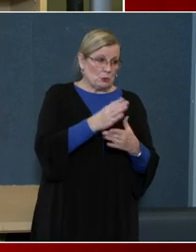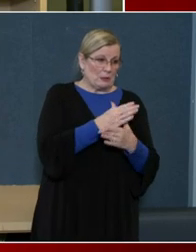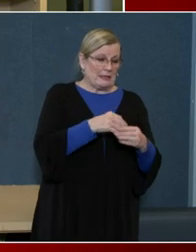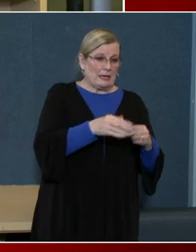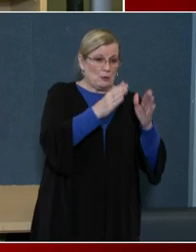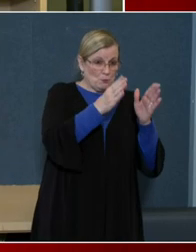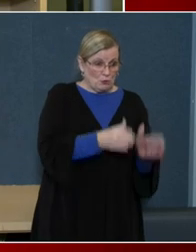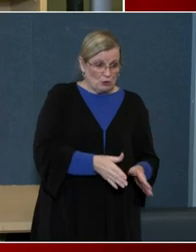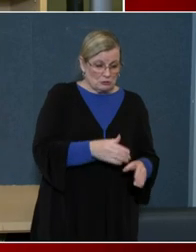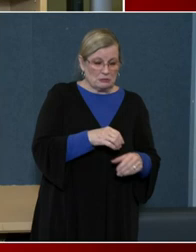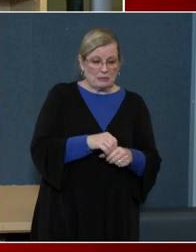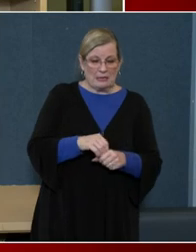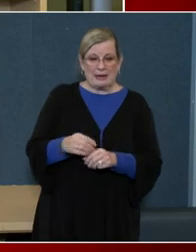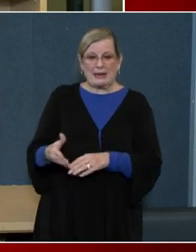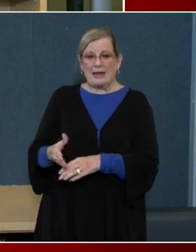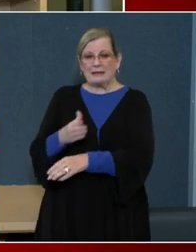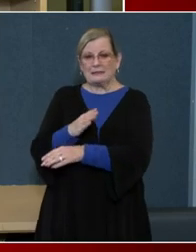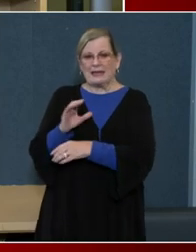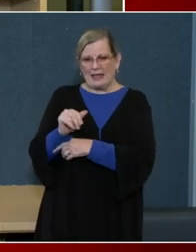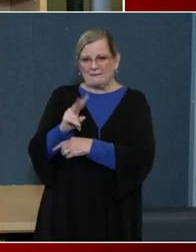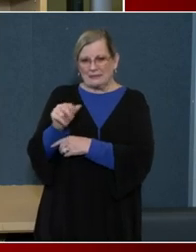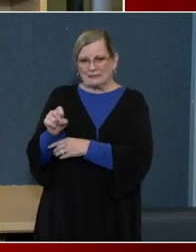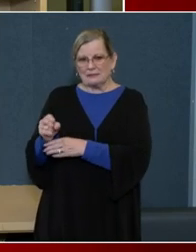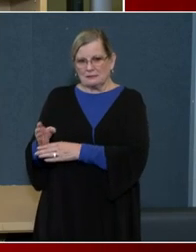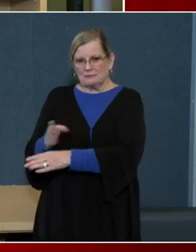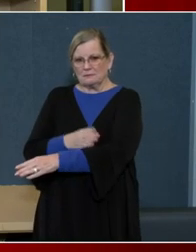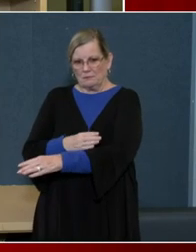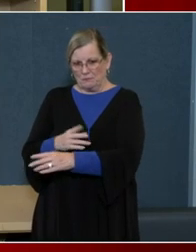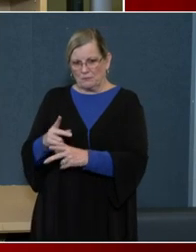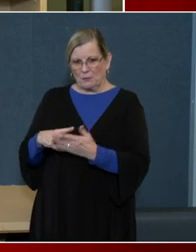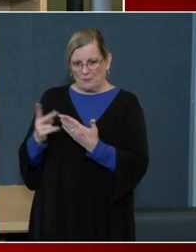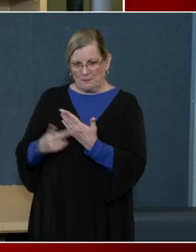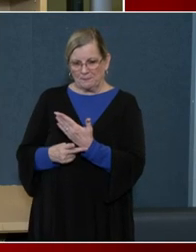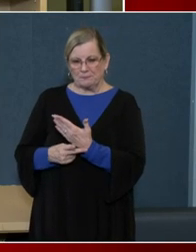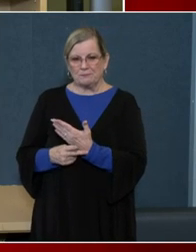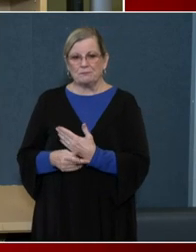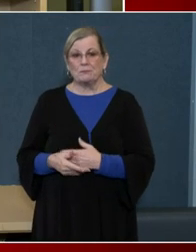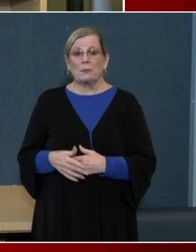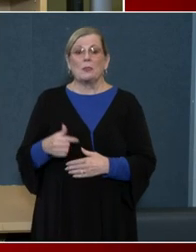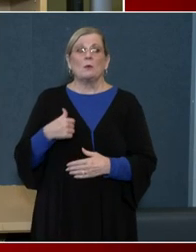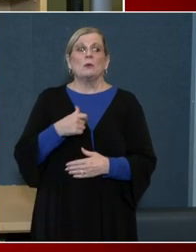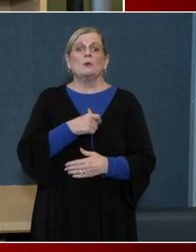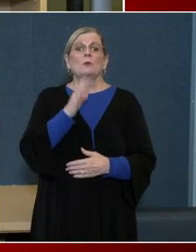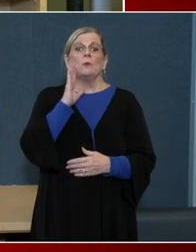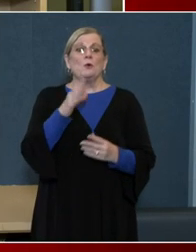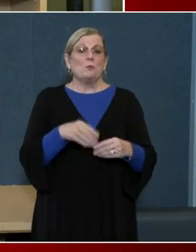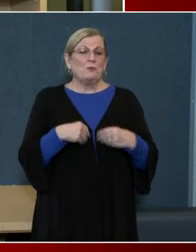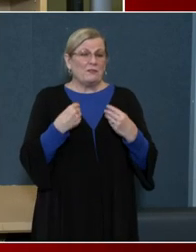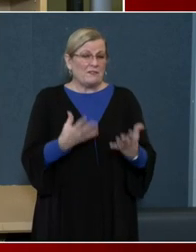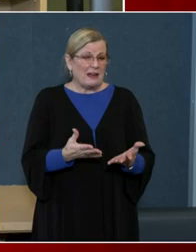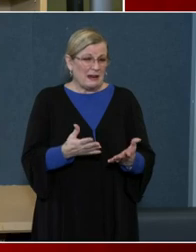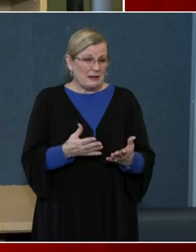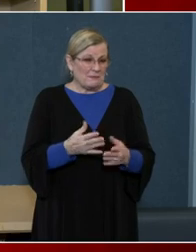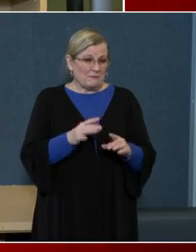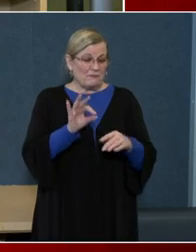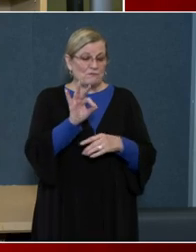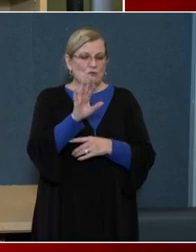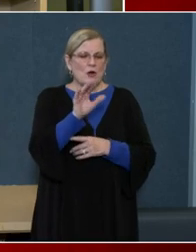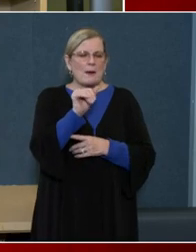are following the staff assignment framework to make assignments to staff, as I mentioned